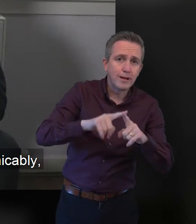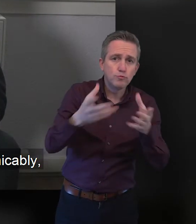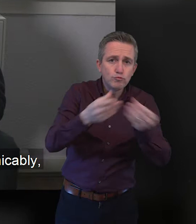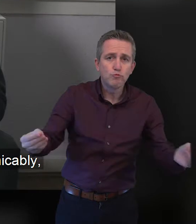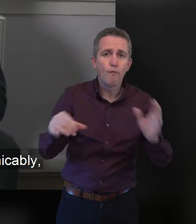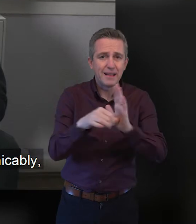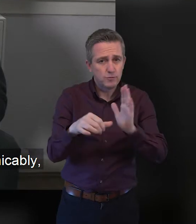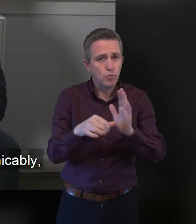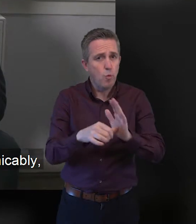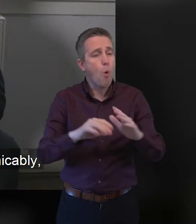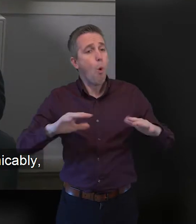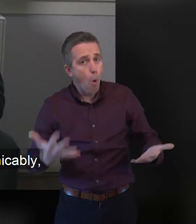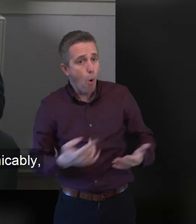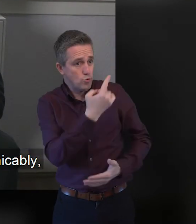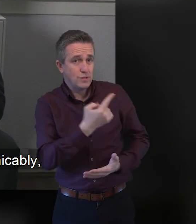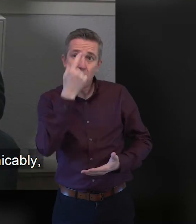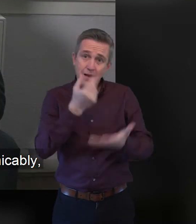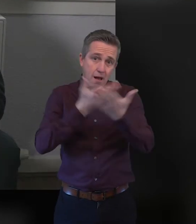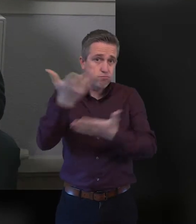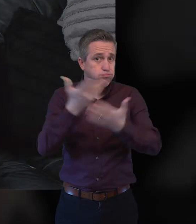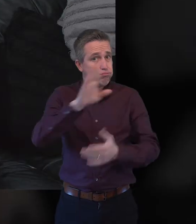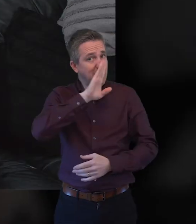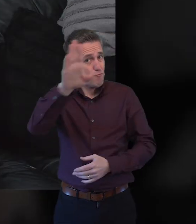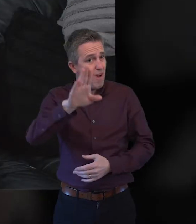amicably, but we're more than happy to investigate your concerns.